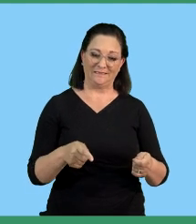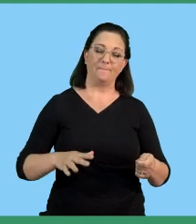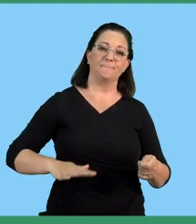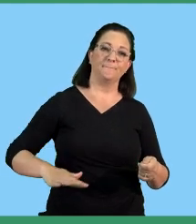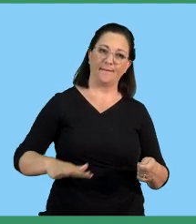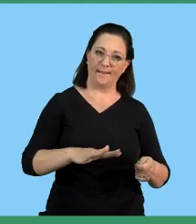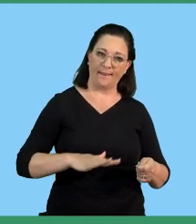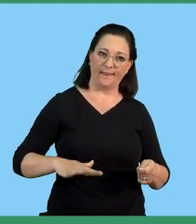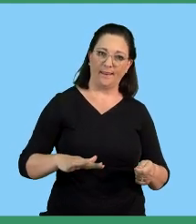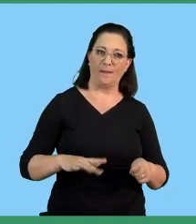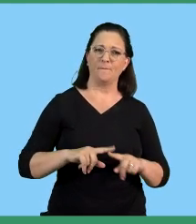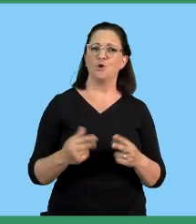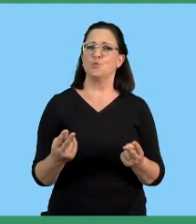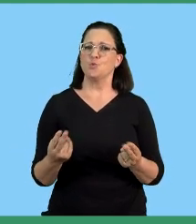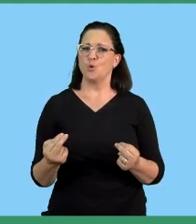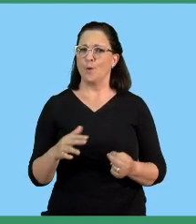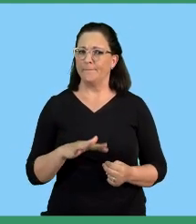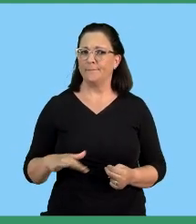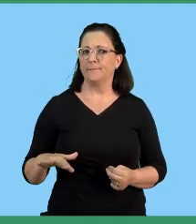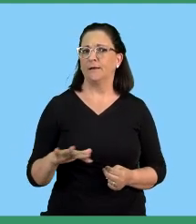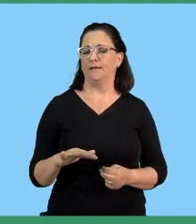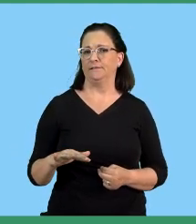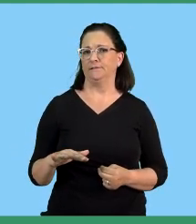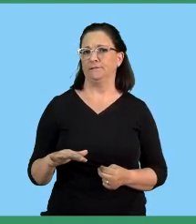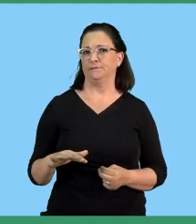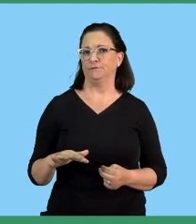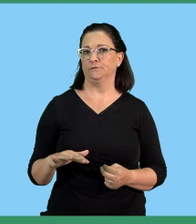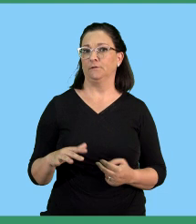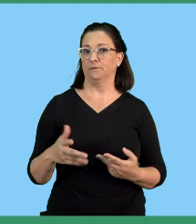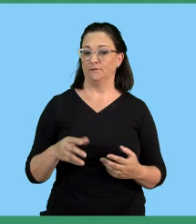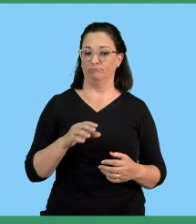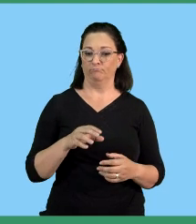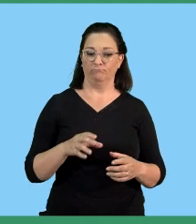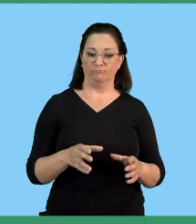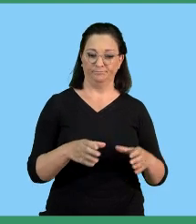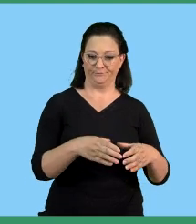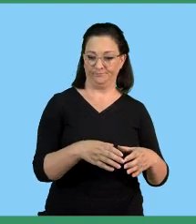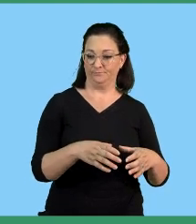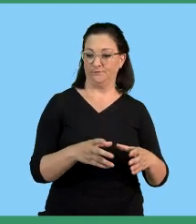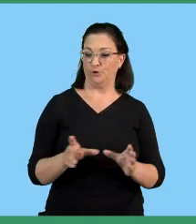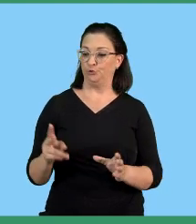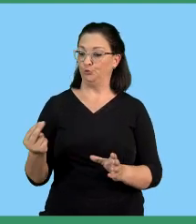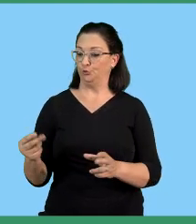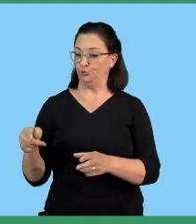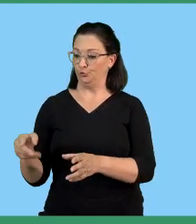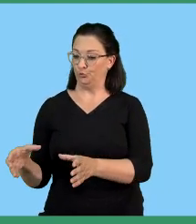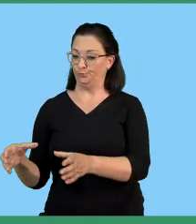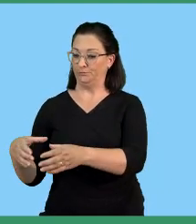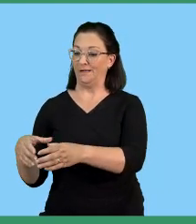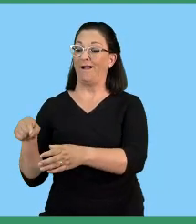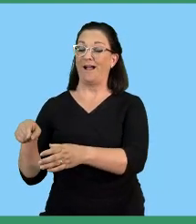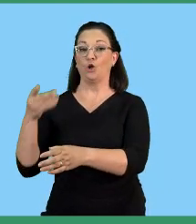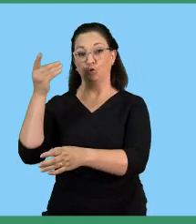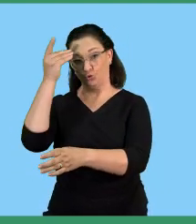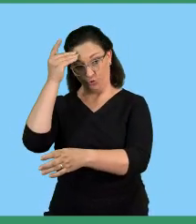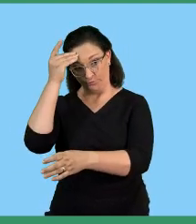a place. The minute they speak about a new place, a new area, geographical area, just know market development. It's a new place.